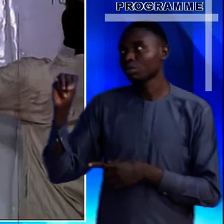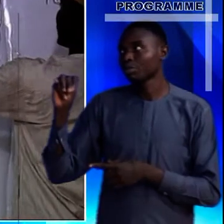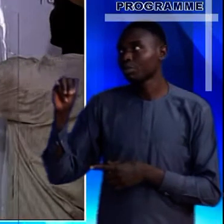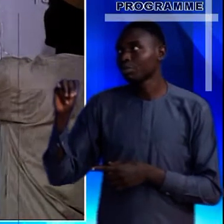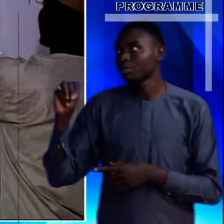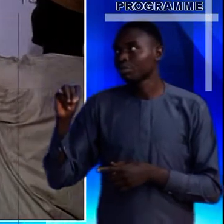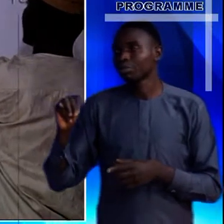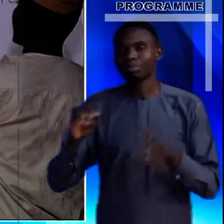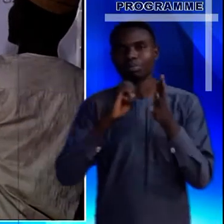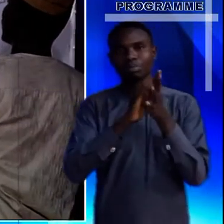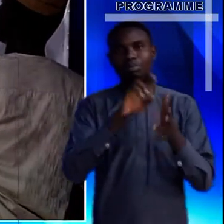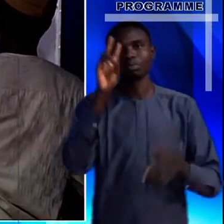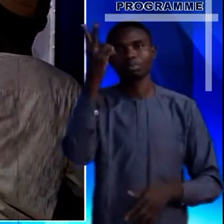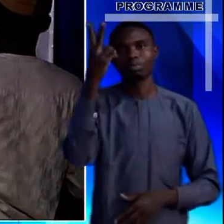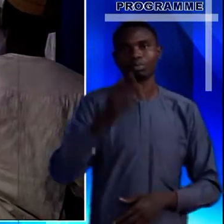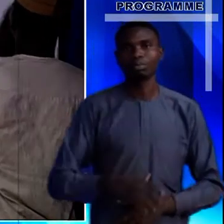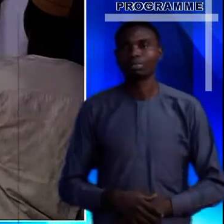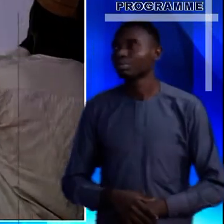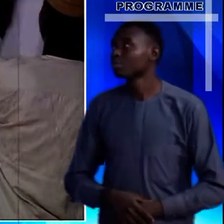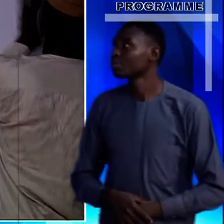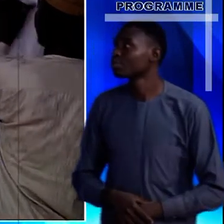convert, let's take it at example 2.